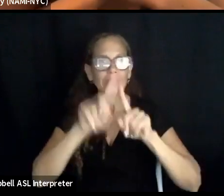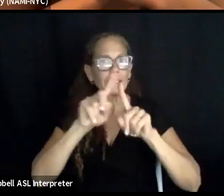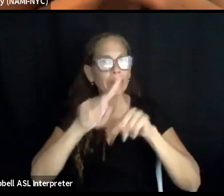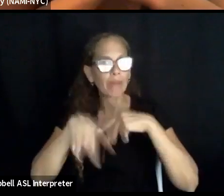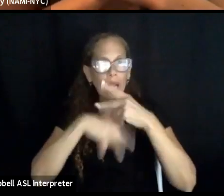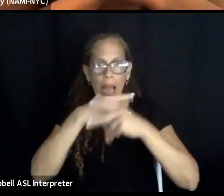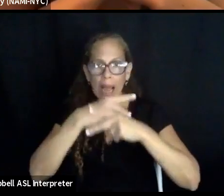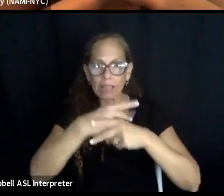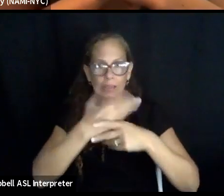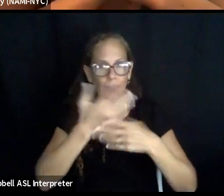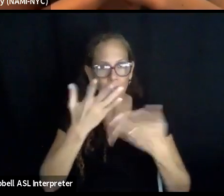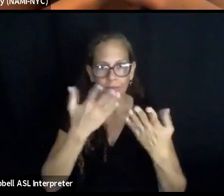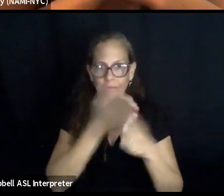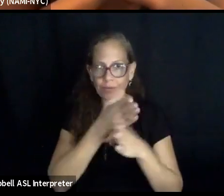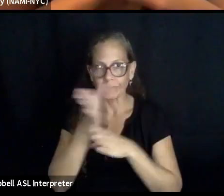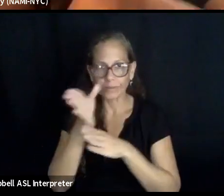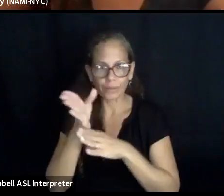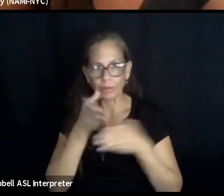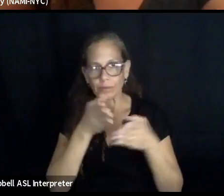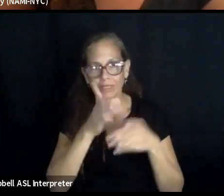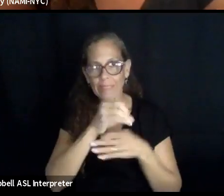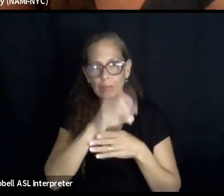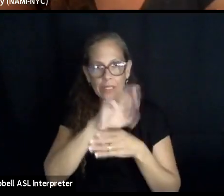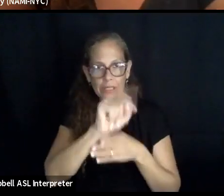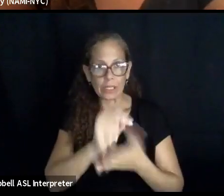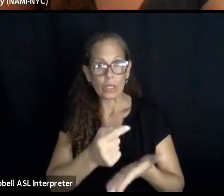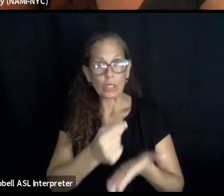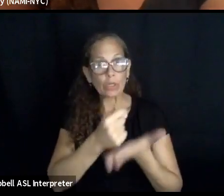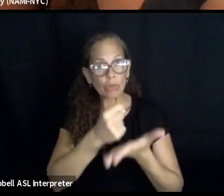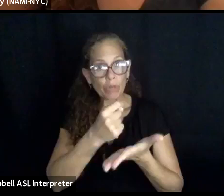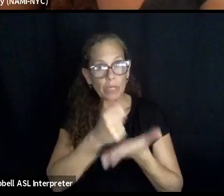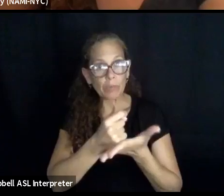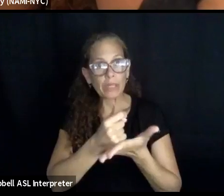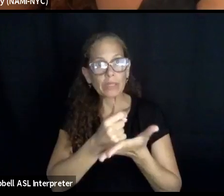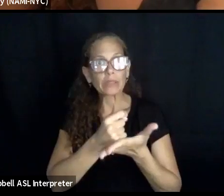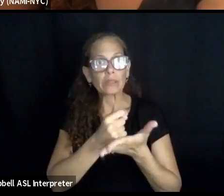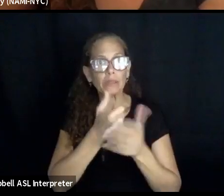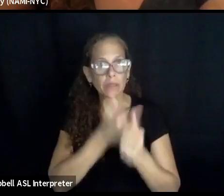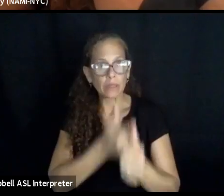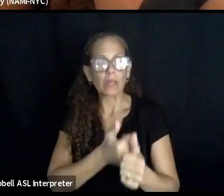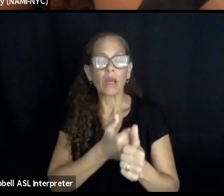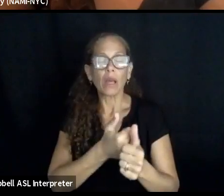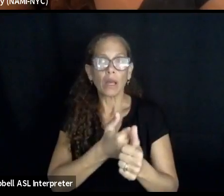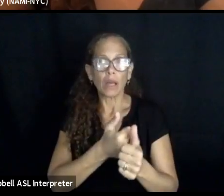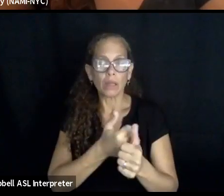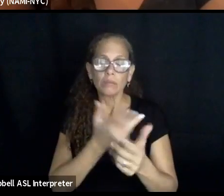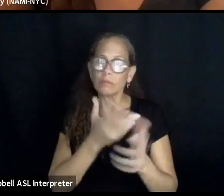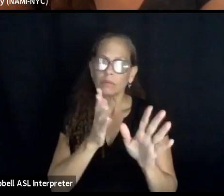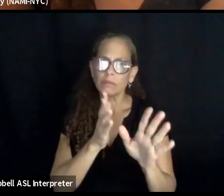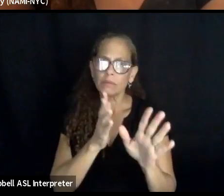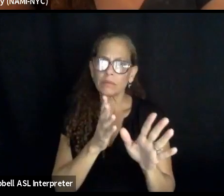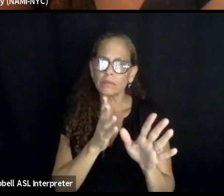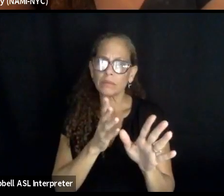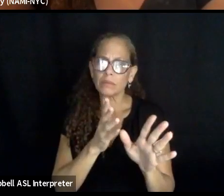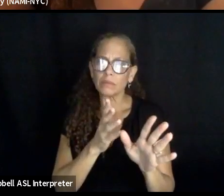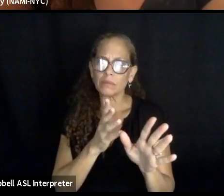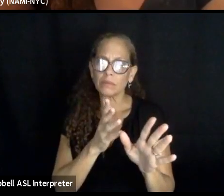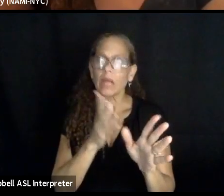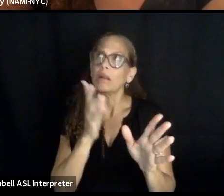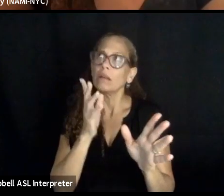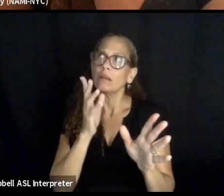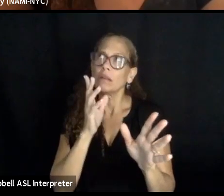of DBT out there. Treatment adherent DBT does I'm sorry, I think that's what it's called.